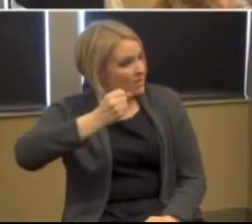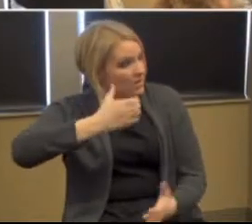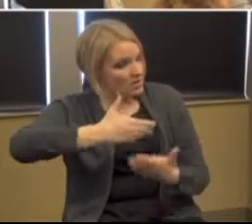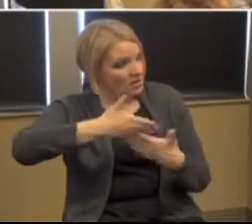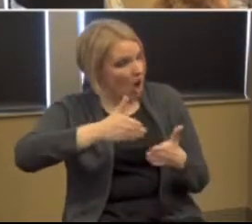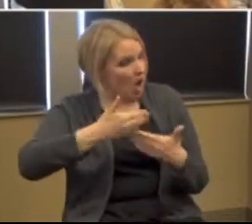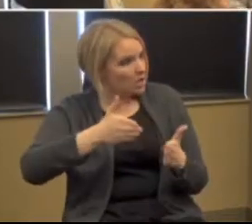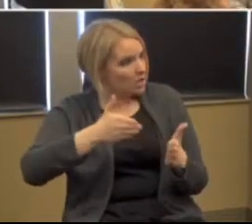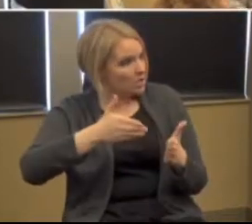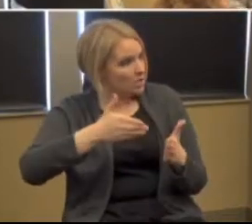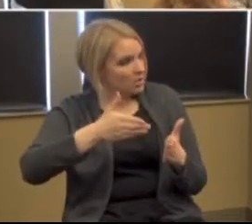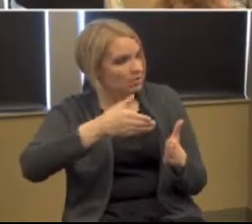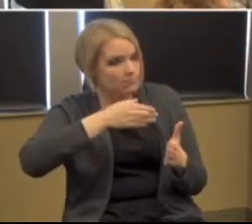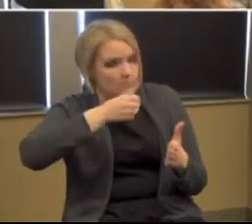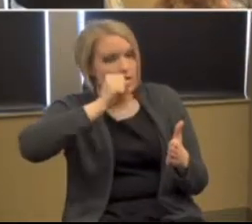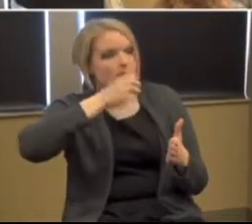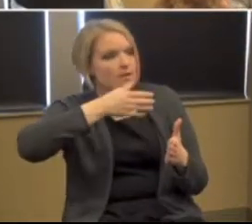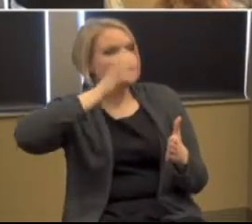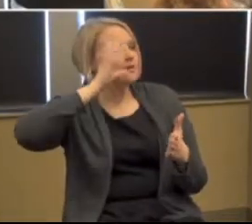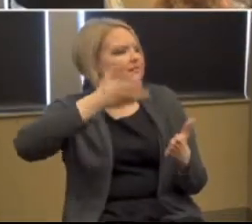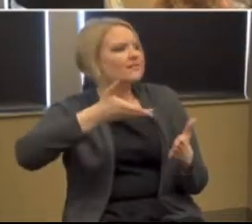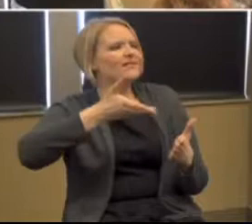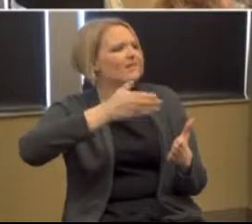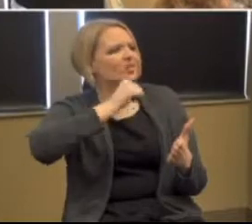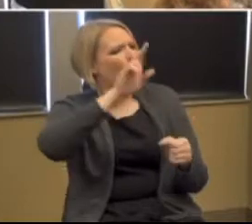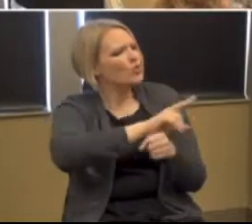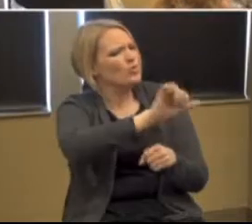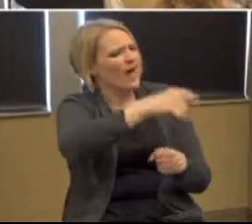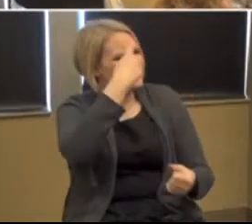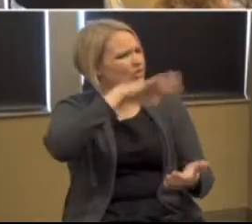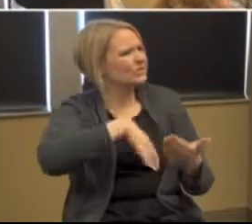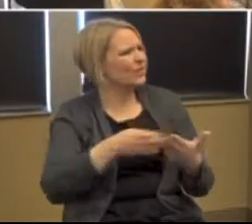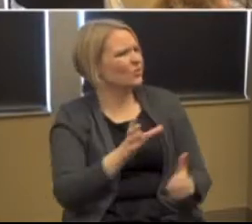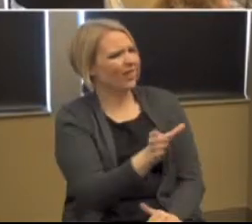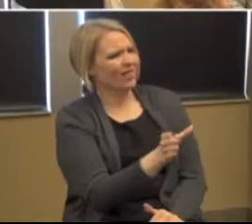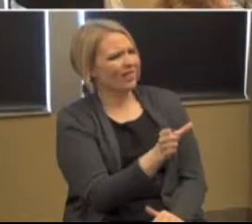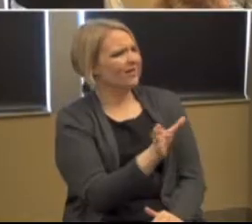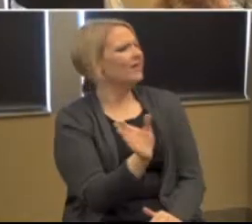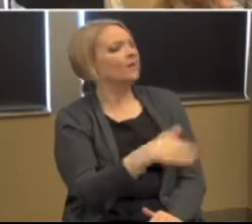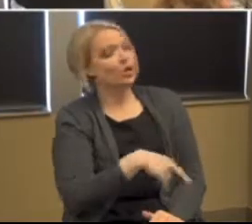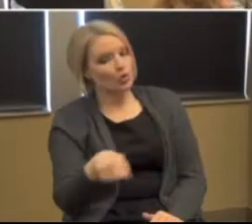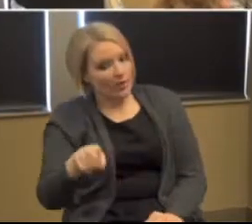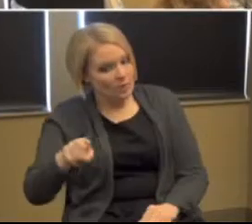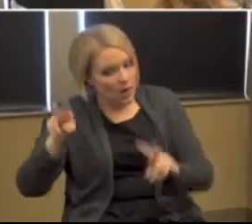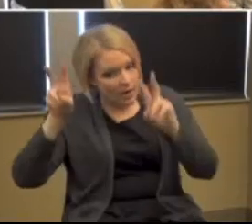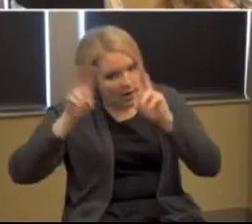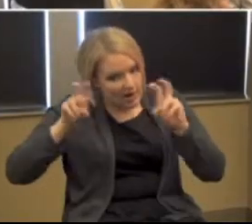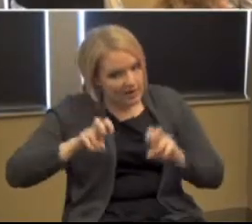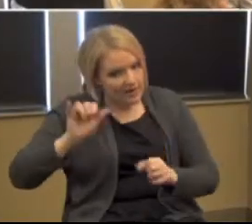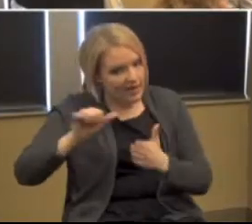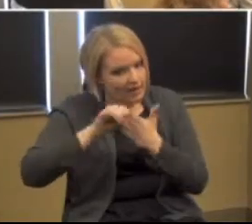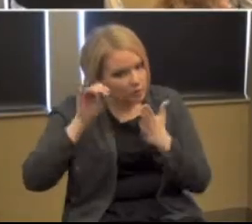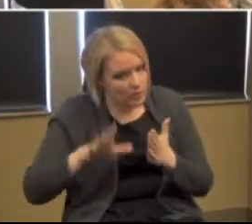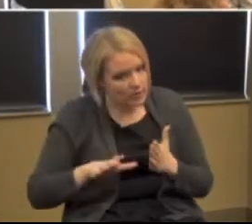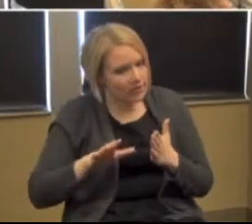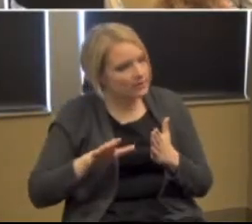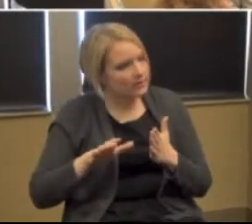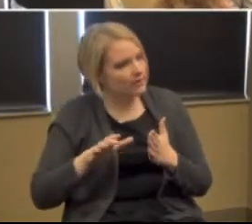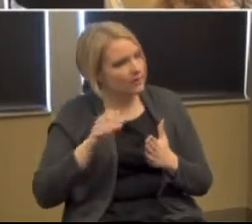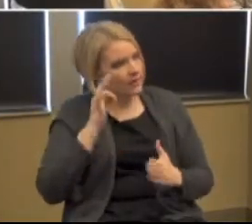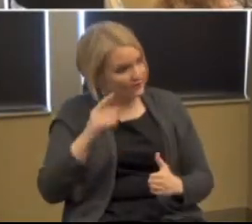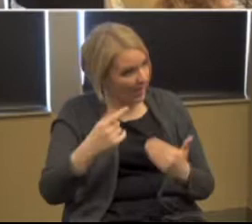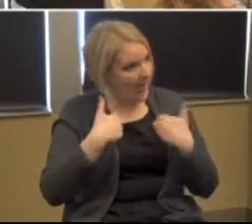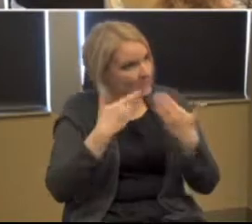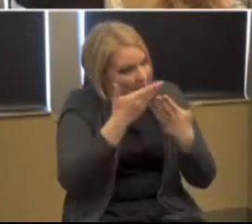lunch icon for an object, right? So you really have to spend time. If you have kids on an object